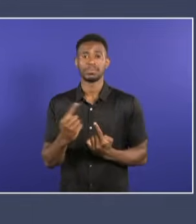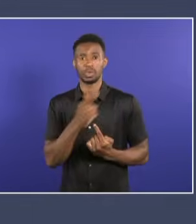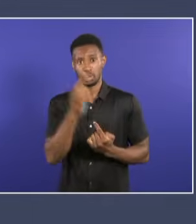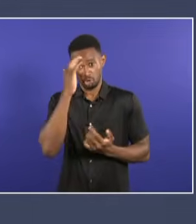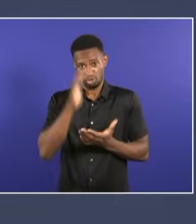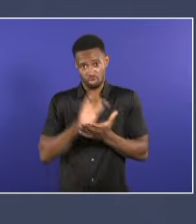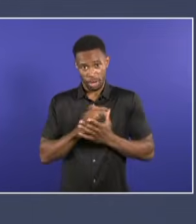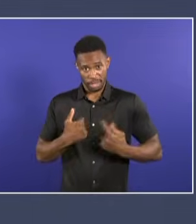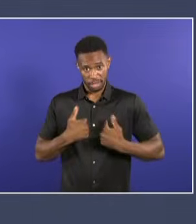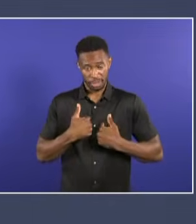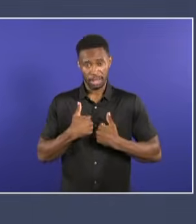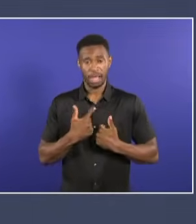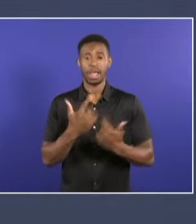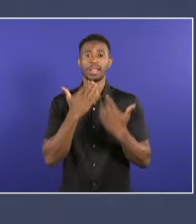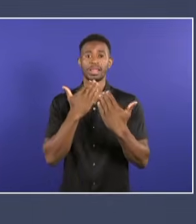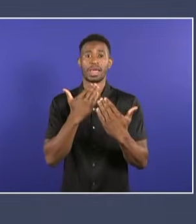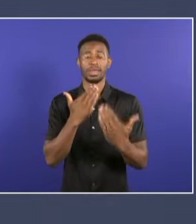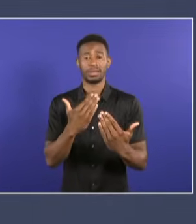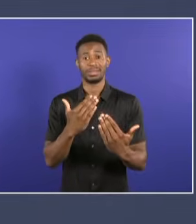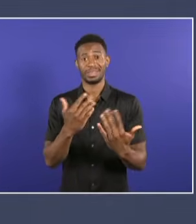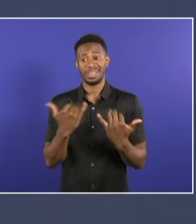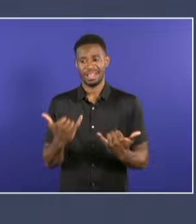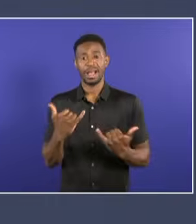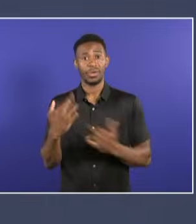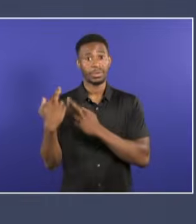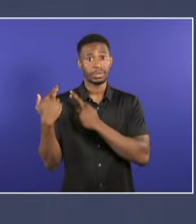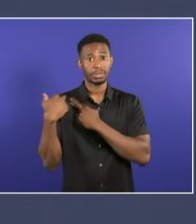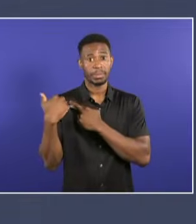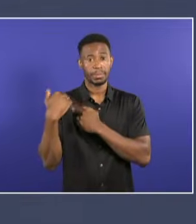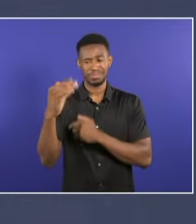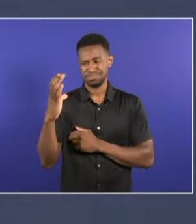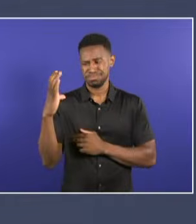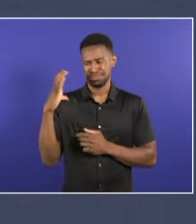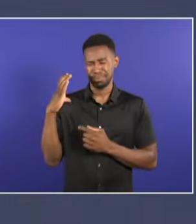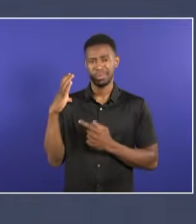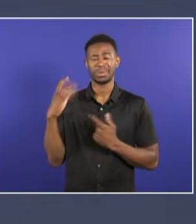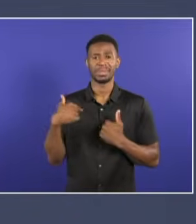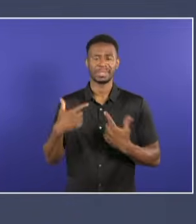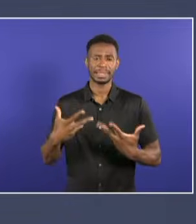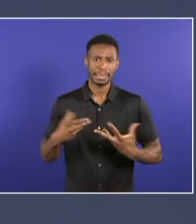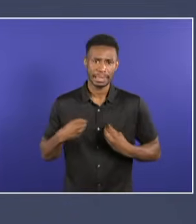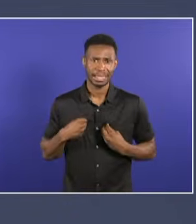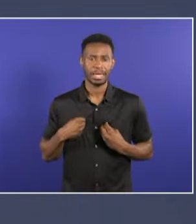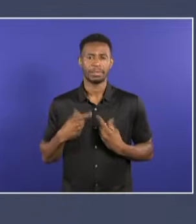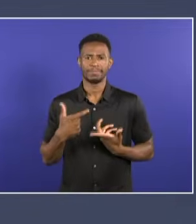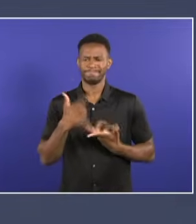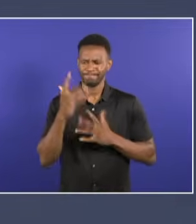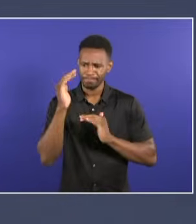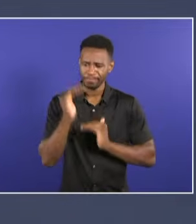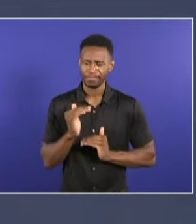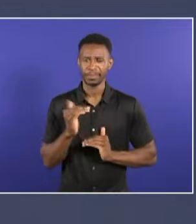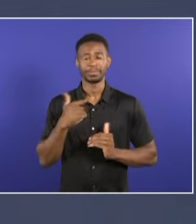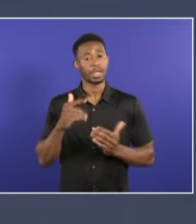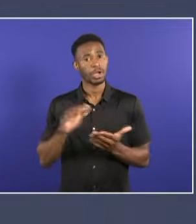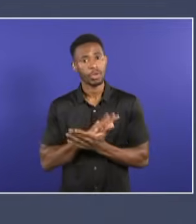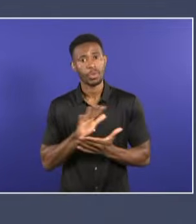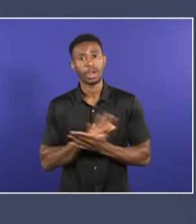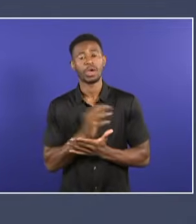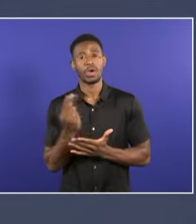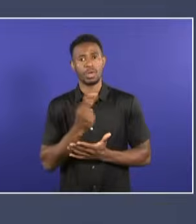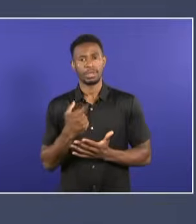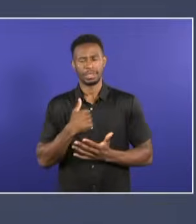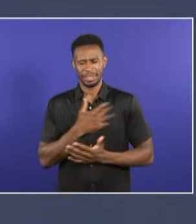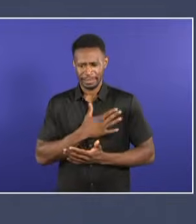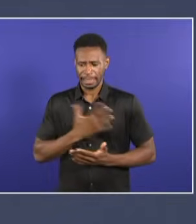me. I accept this responsibility with humility, with gratitude, and with a deep sense of